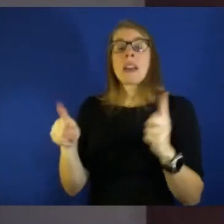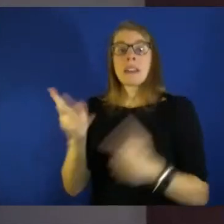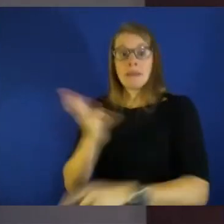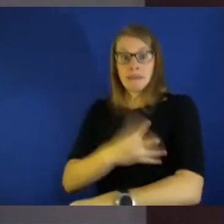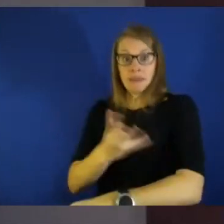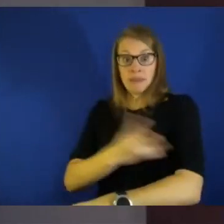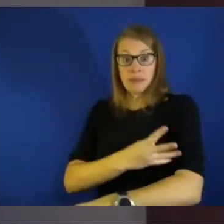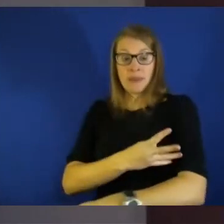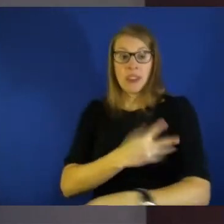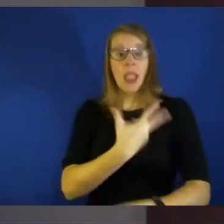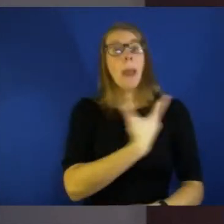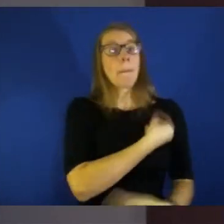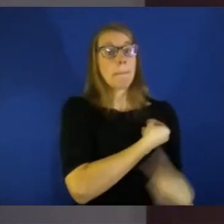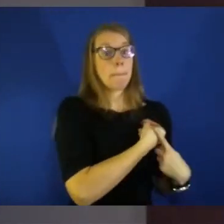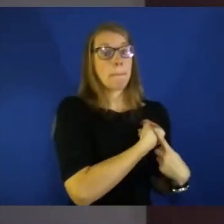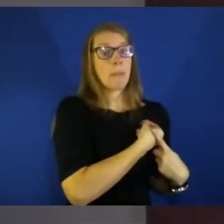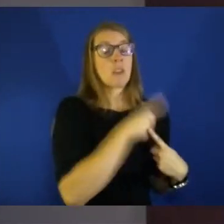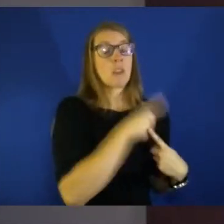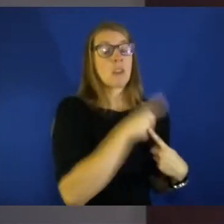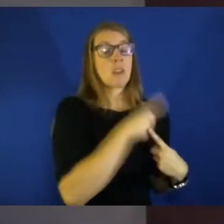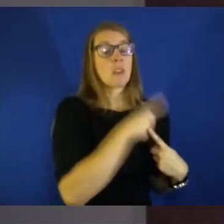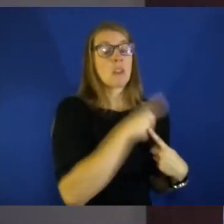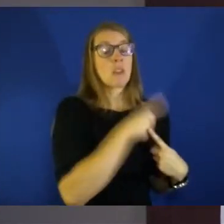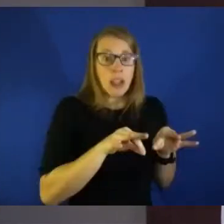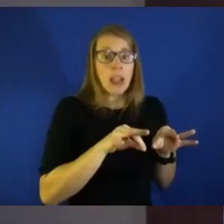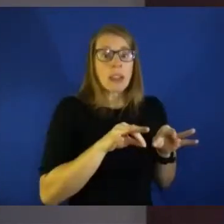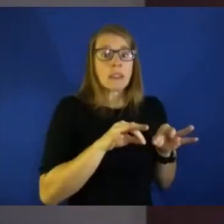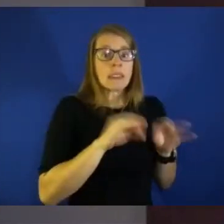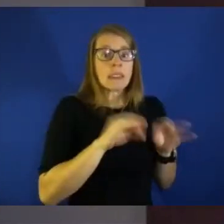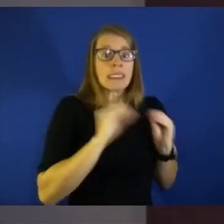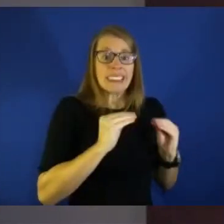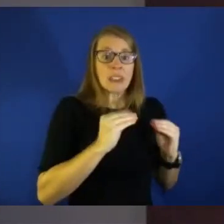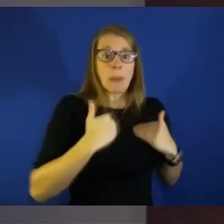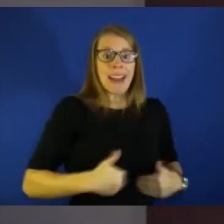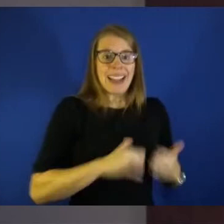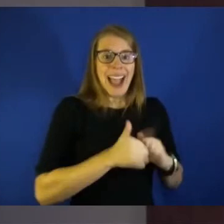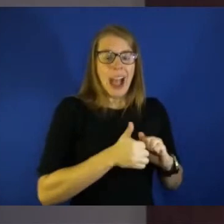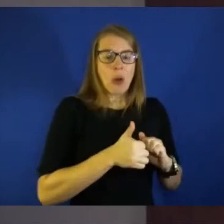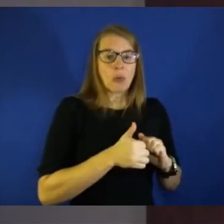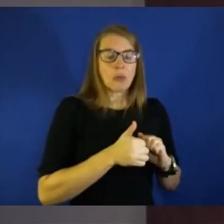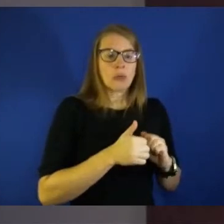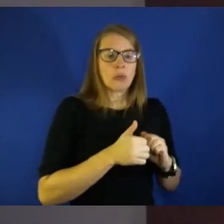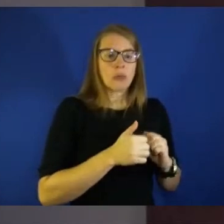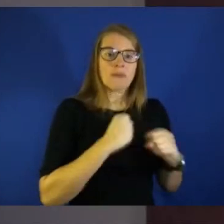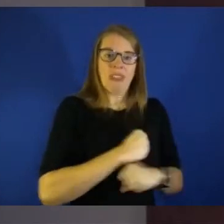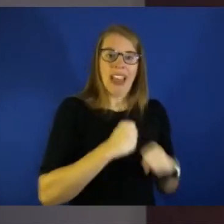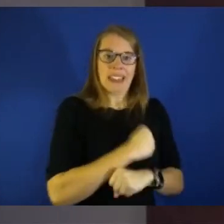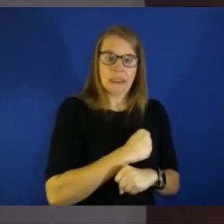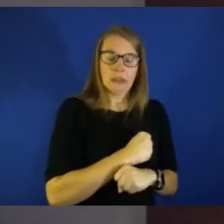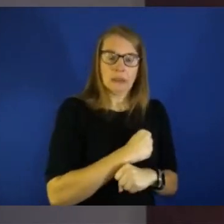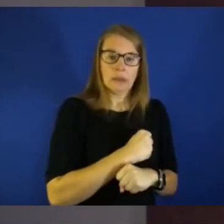our immune system on how to respond. And so this is a different approach in those patients where their immune system can't respond as well, even